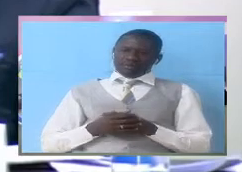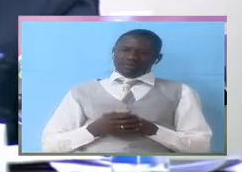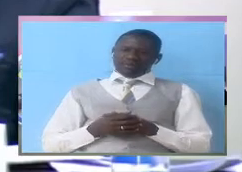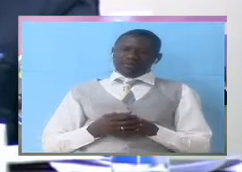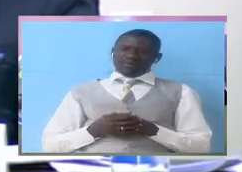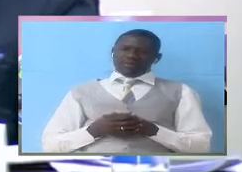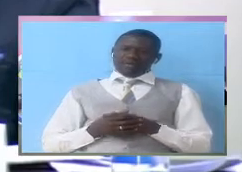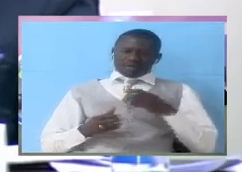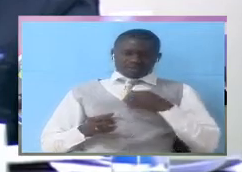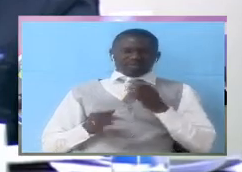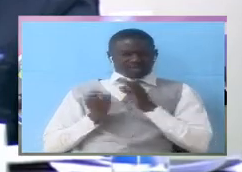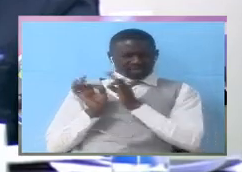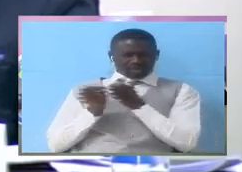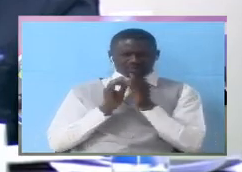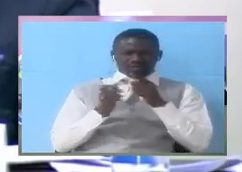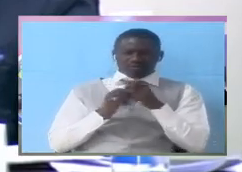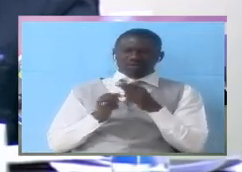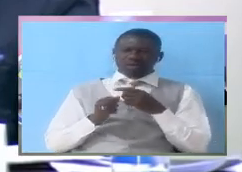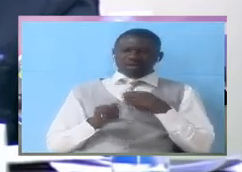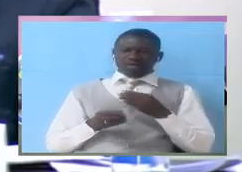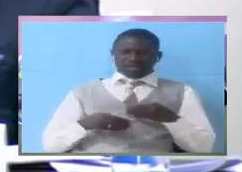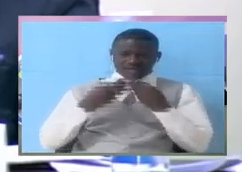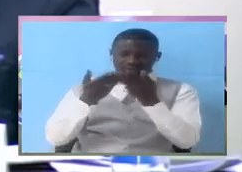Let me put the question differently.